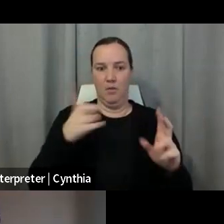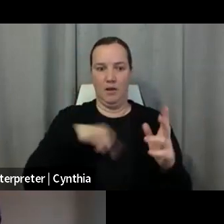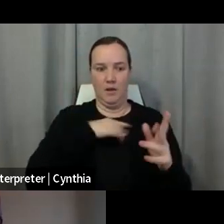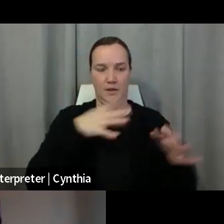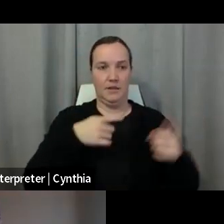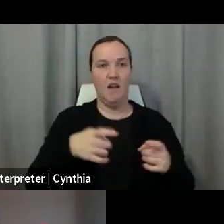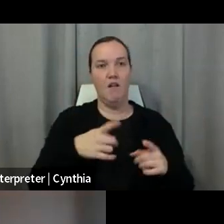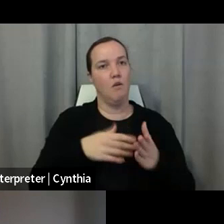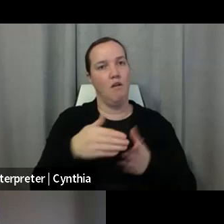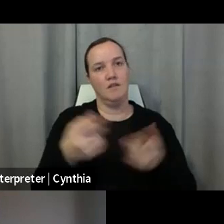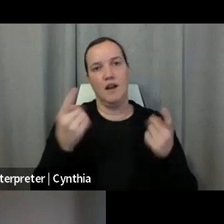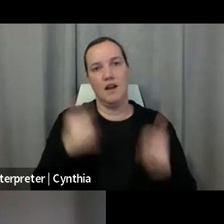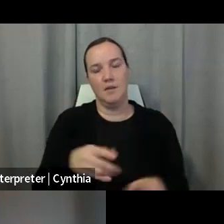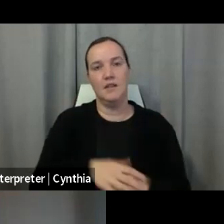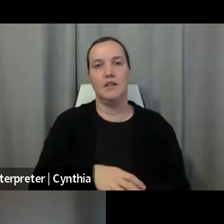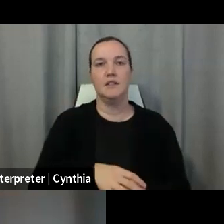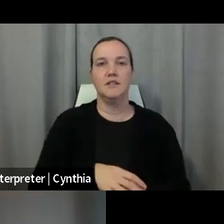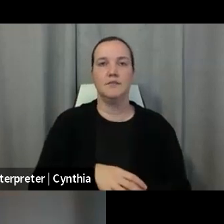that's often the case. And so